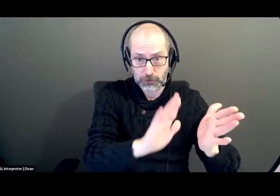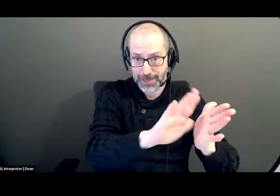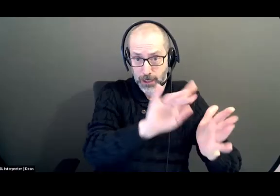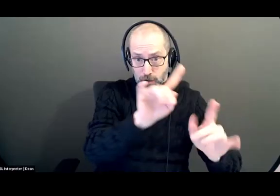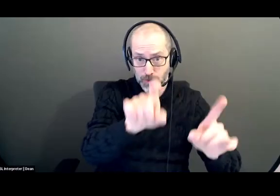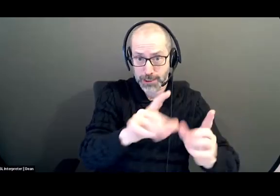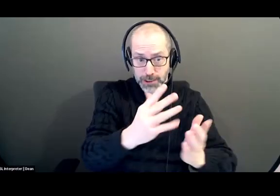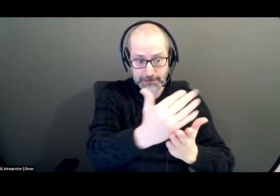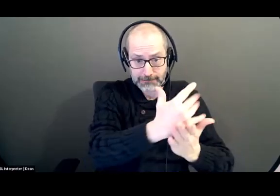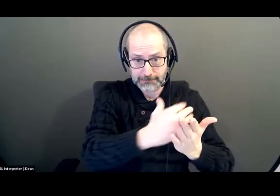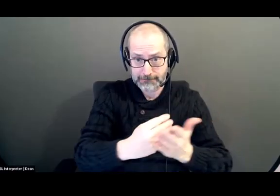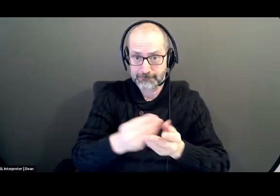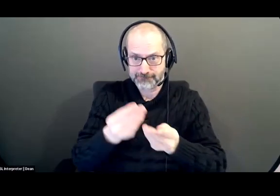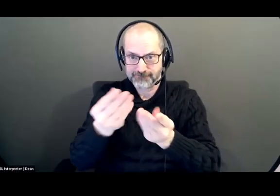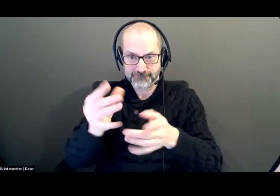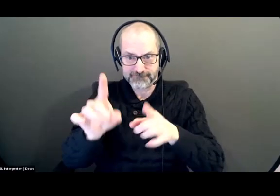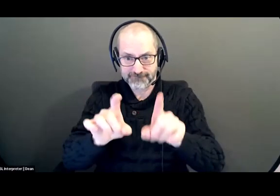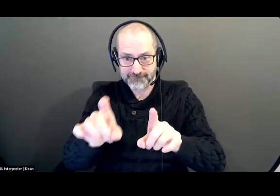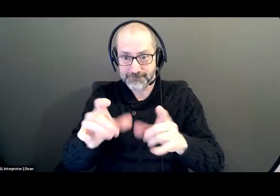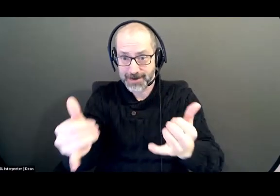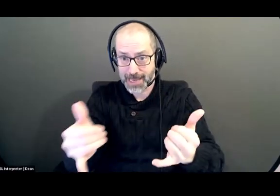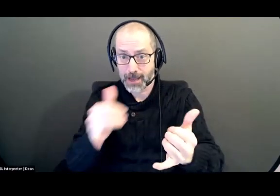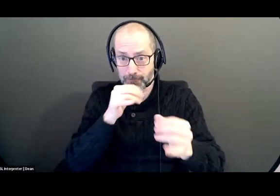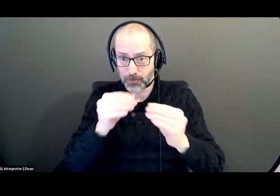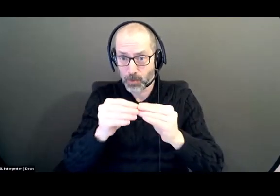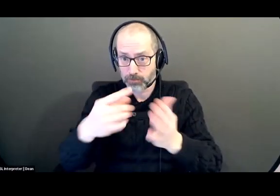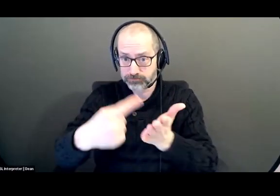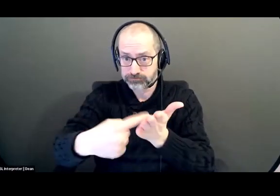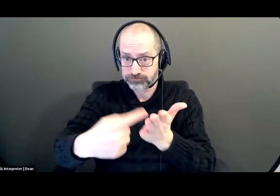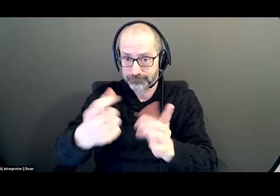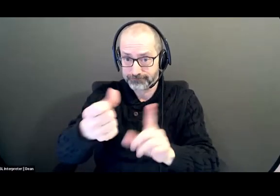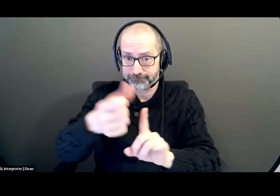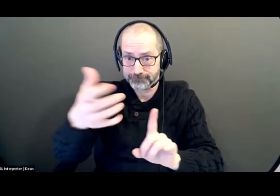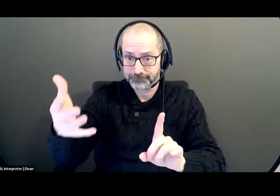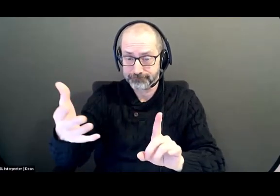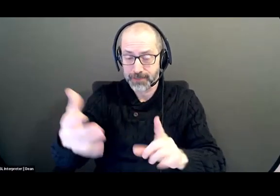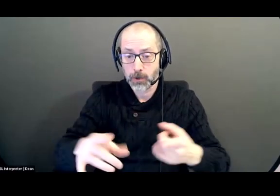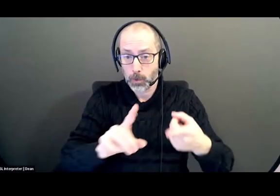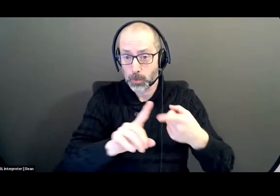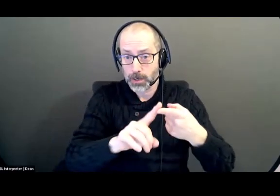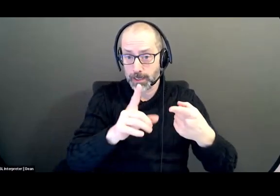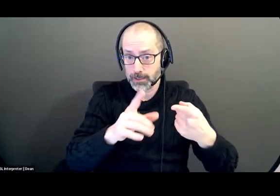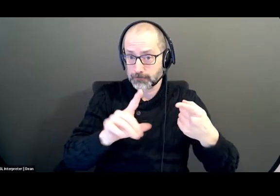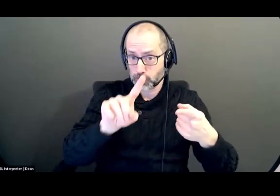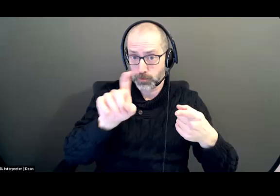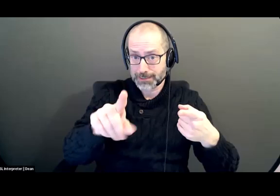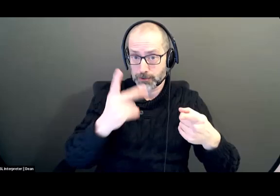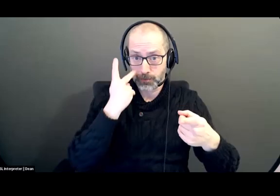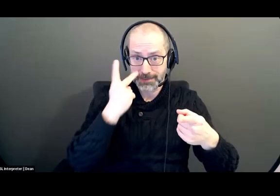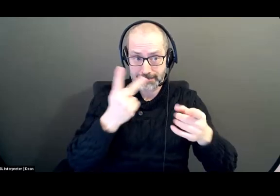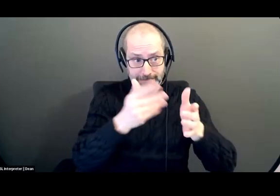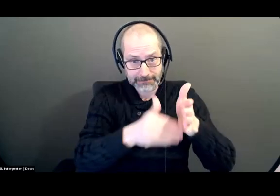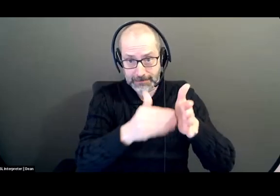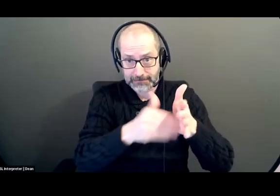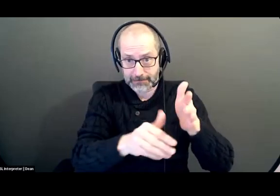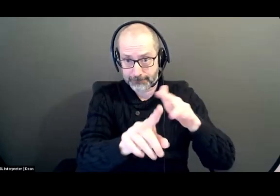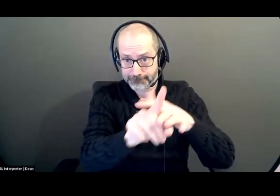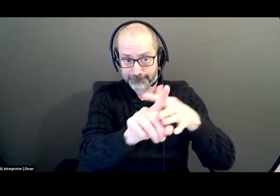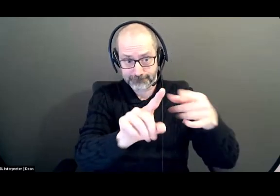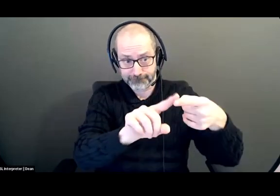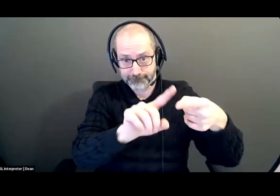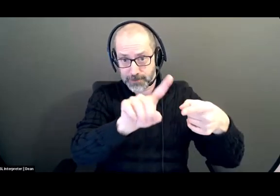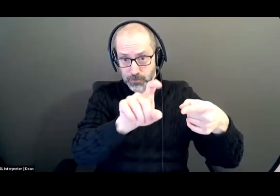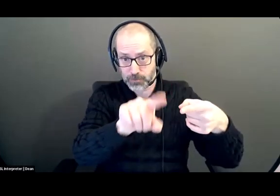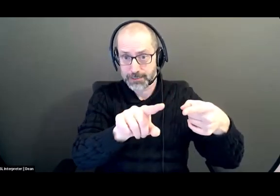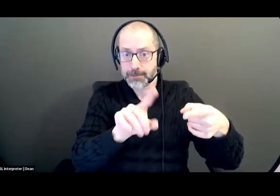you learned in your own practice that made this achievable? Especially if you're in high pressure environments with multiple